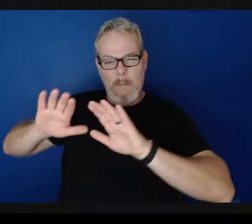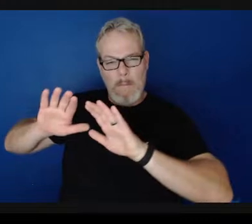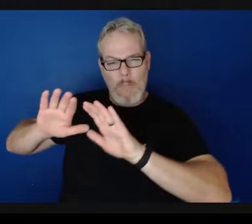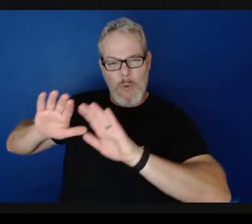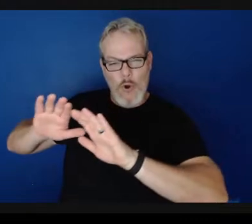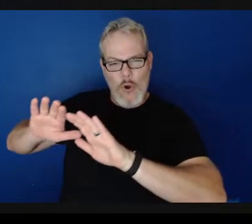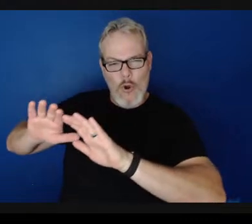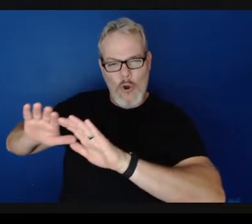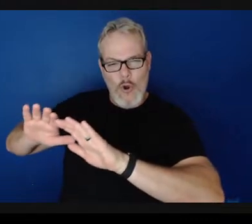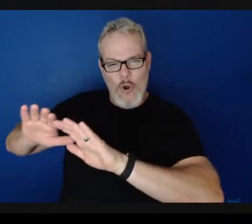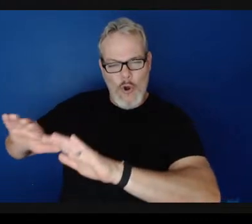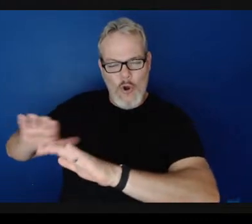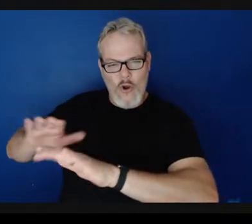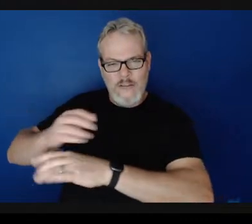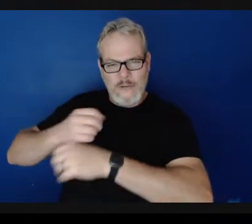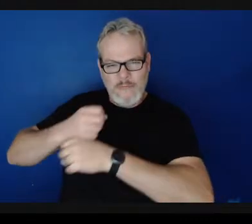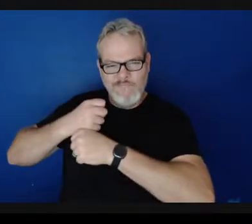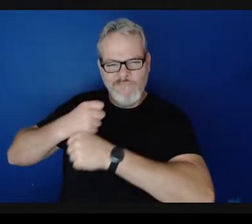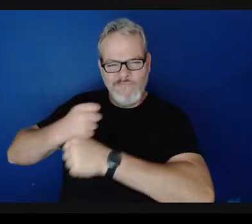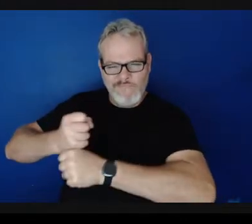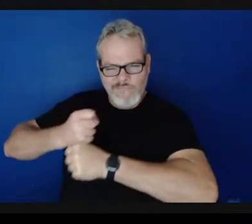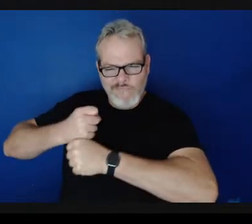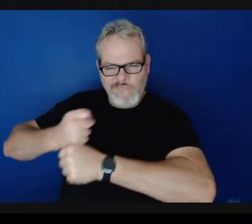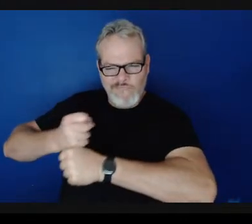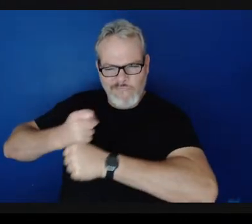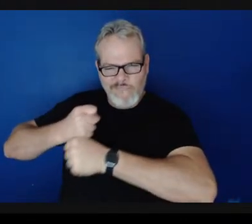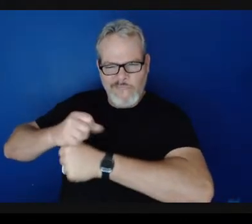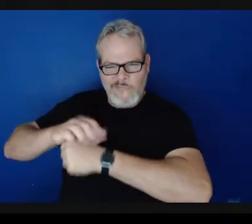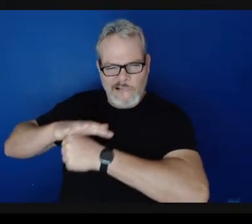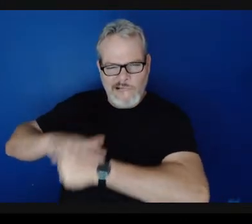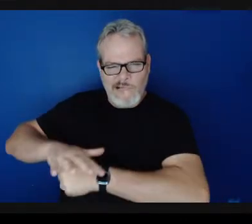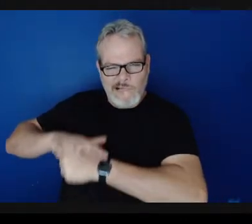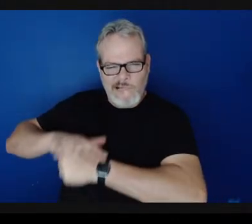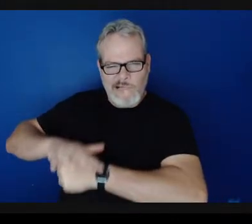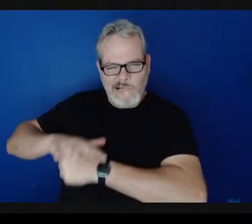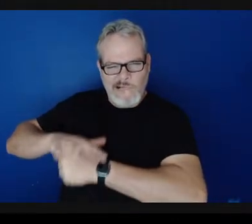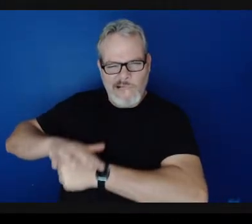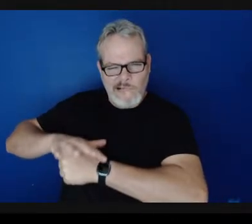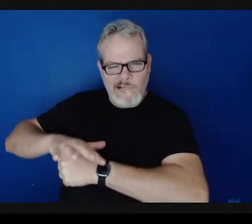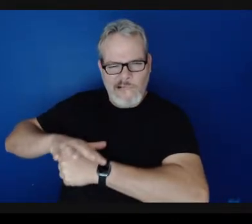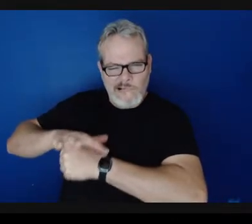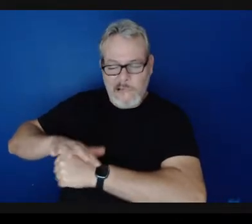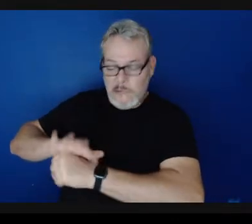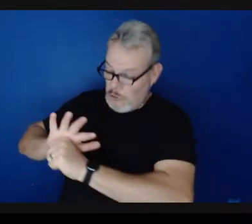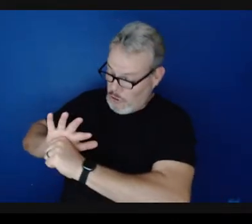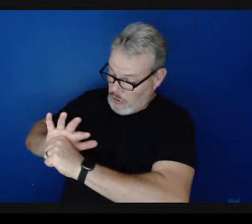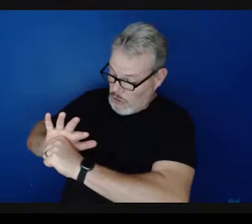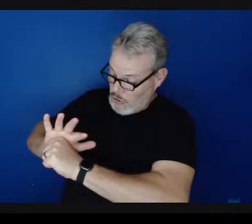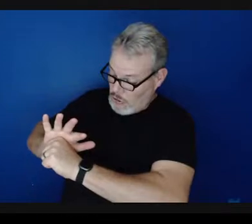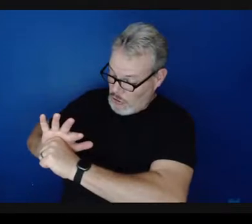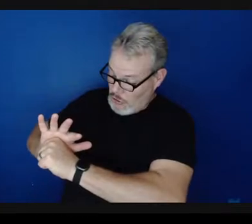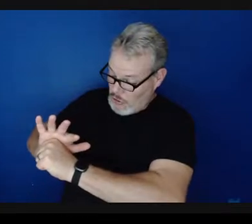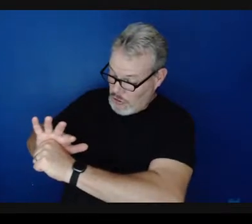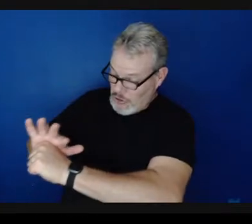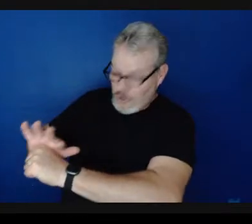extra stress and strain here. And that does affect Kilauea. So if Mauna Loa is filling with magma